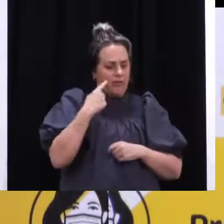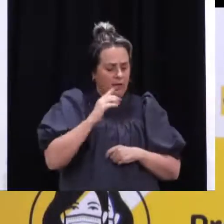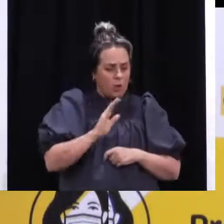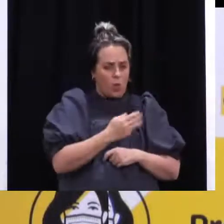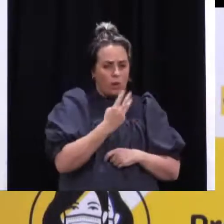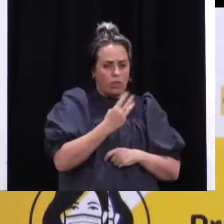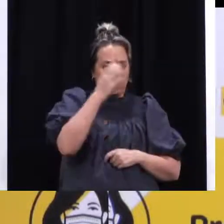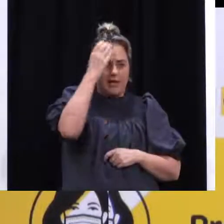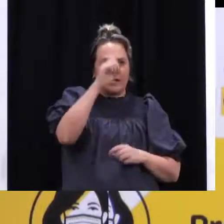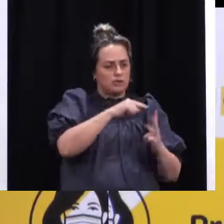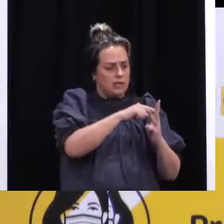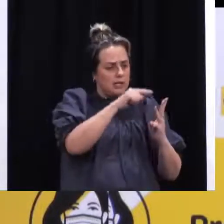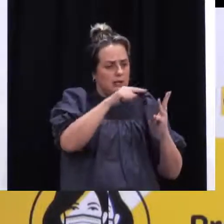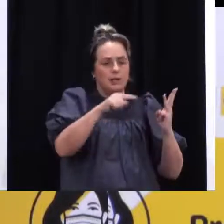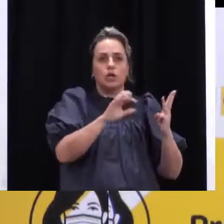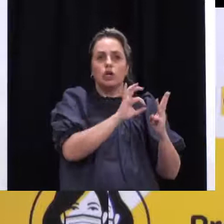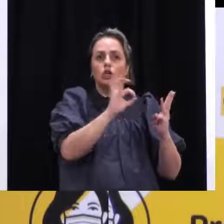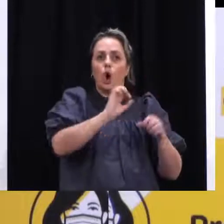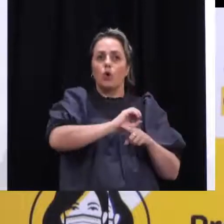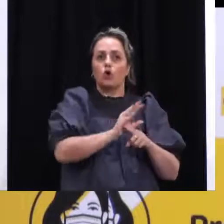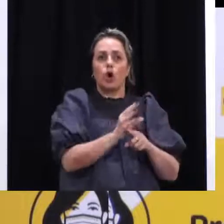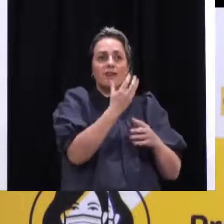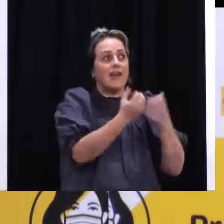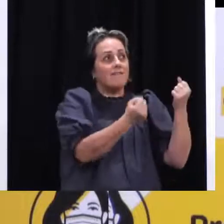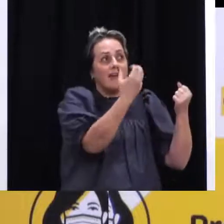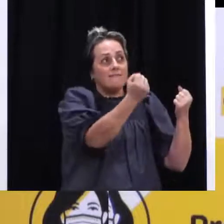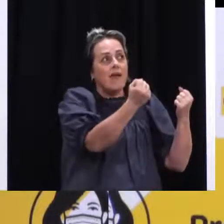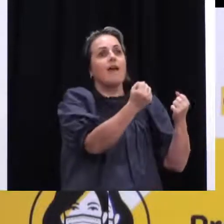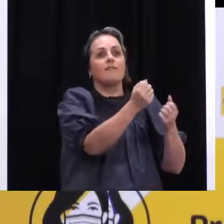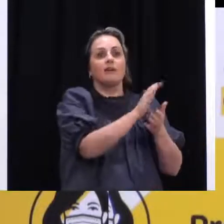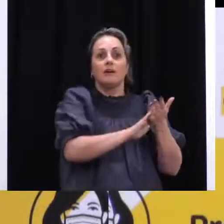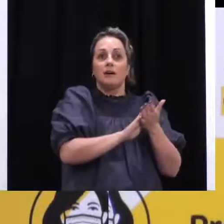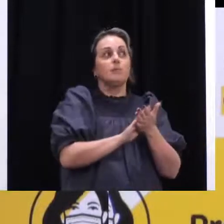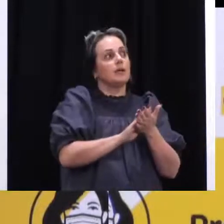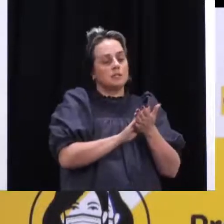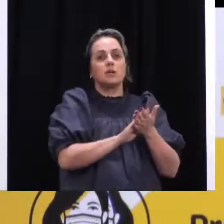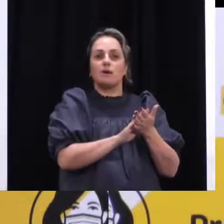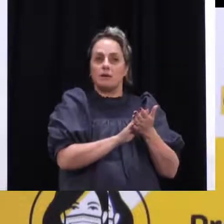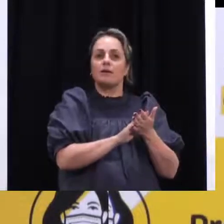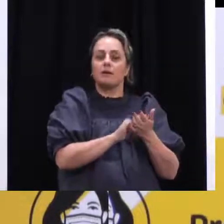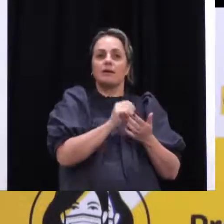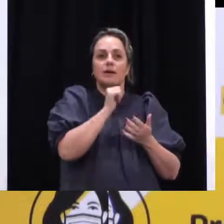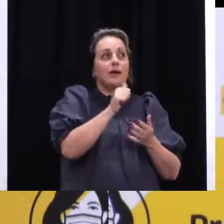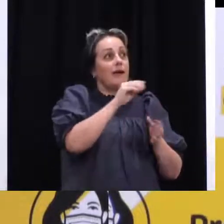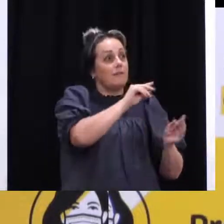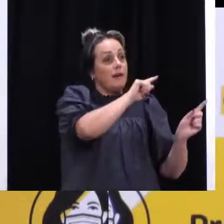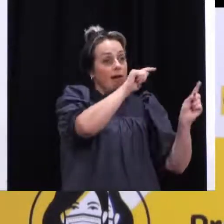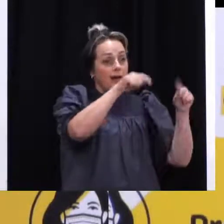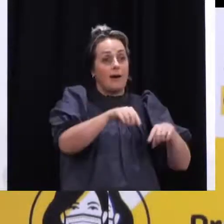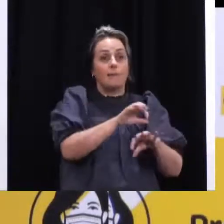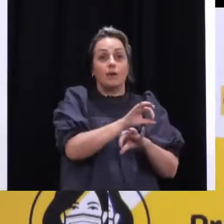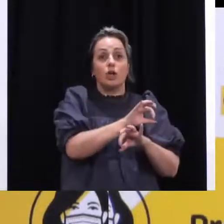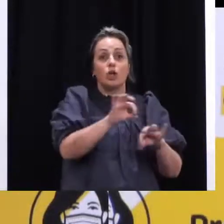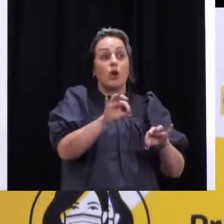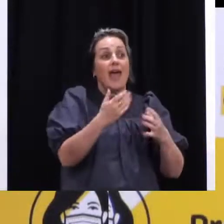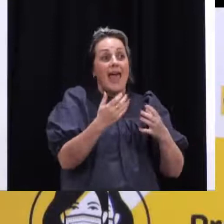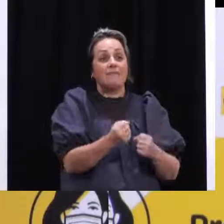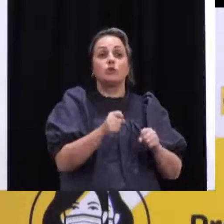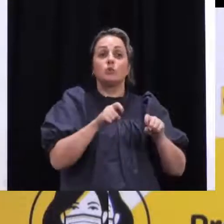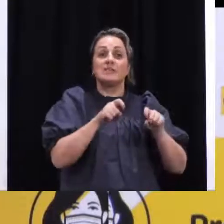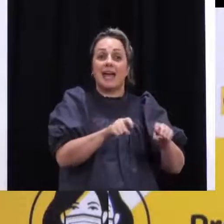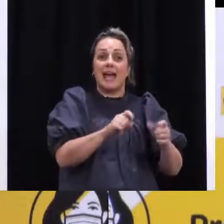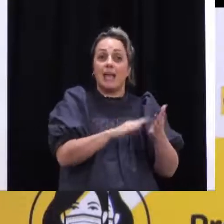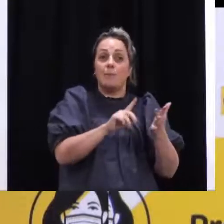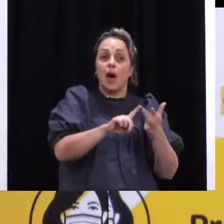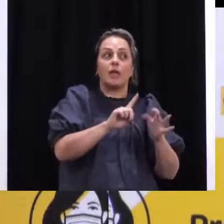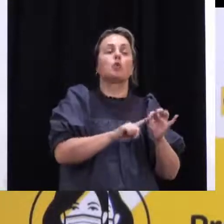not been COVID-19 in their communities. If we can do that without having to stress the MIQ system, that is, of course, our first preference, which is what we